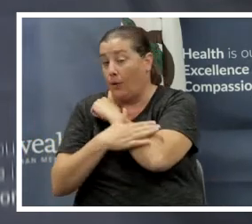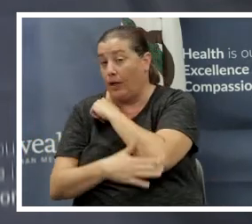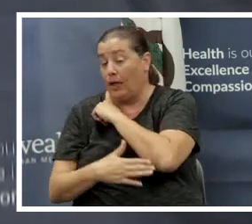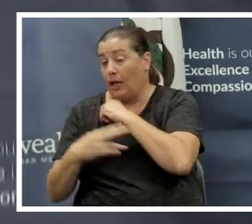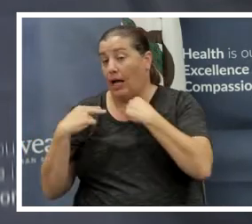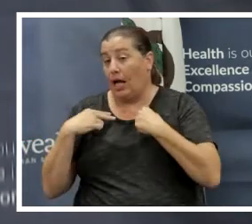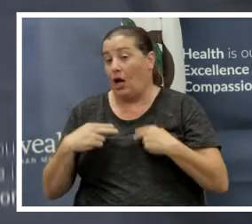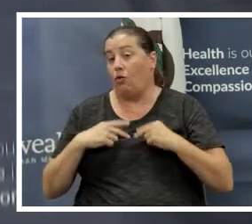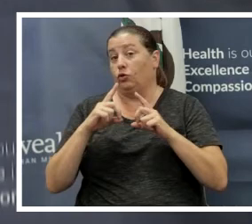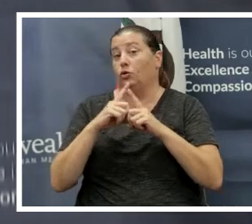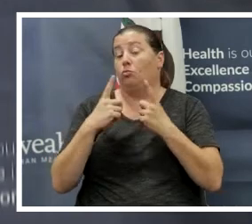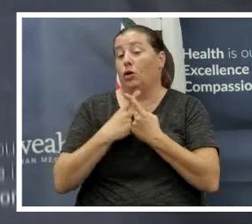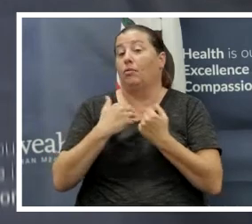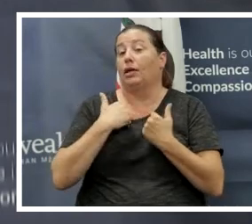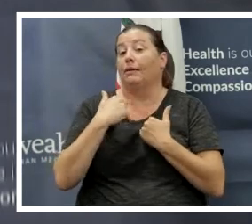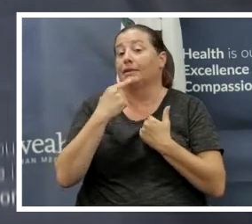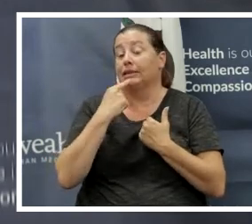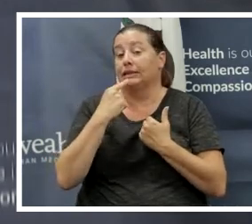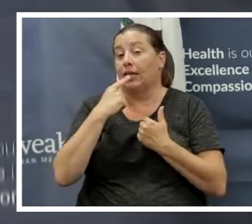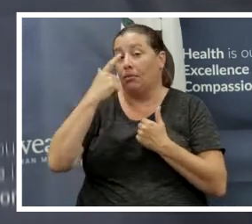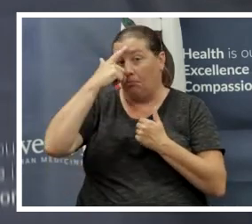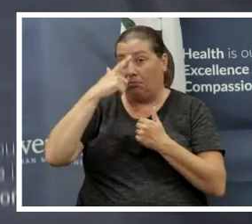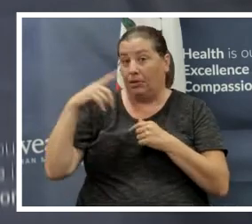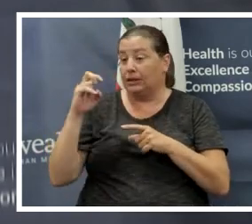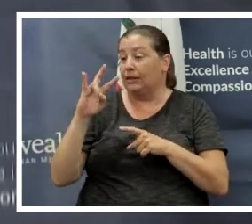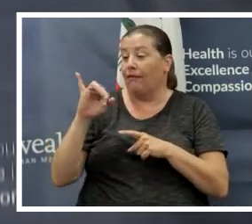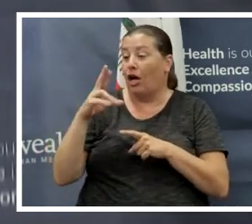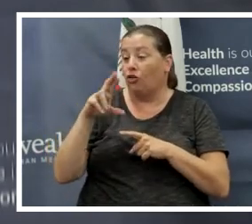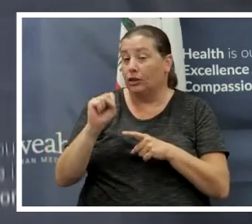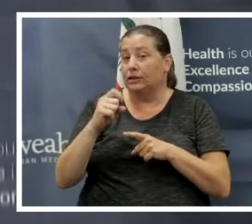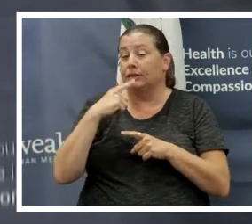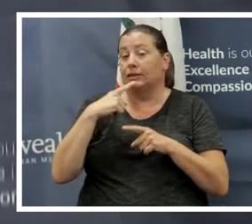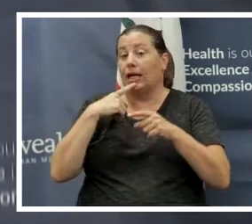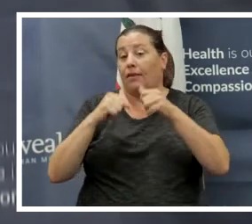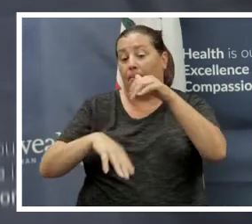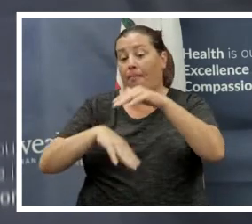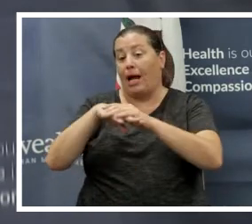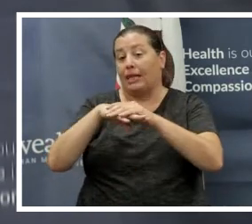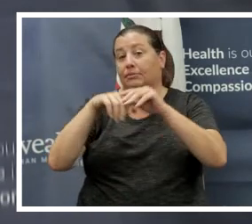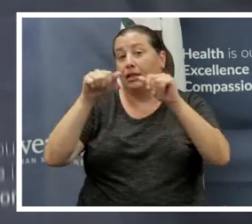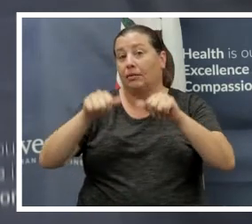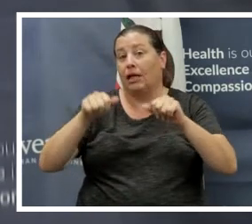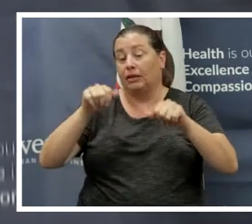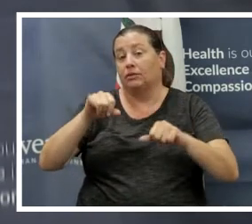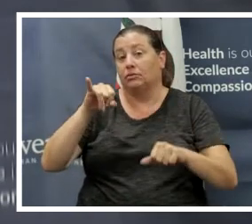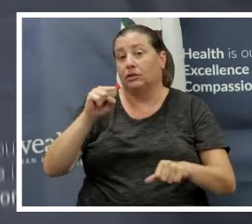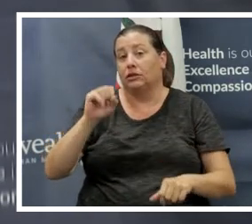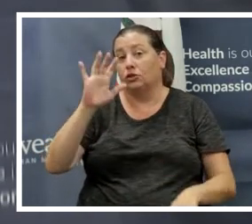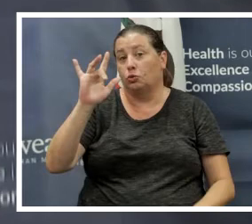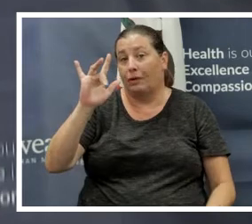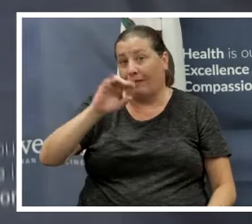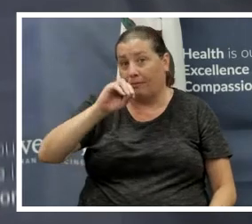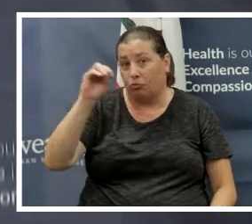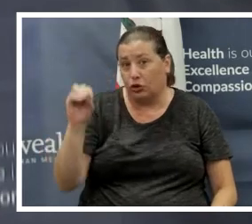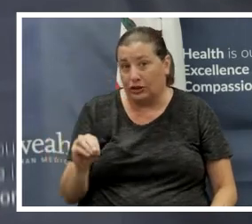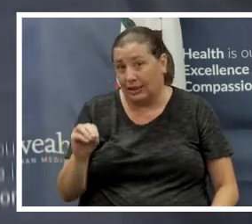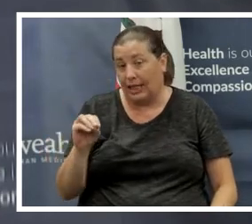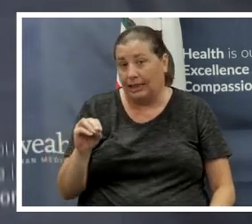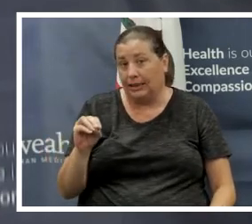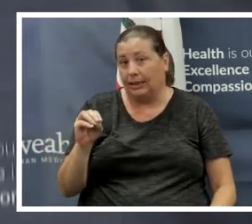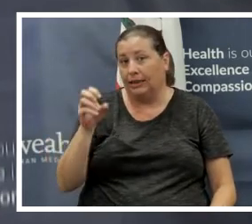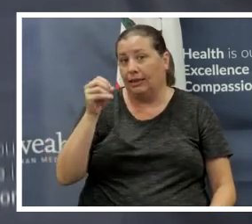have set now, because of the virus, have set the maximum capacity now at 25% of